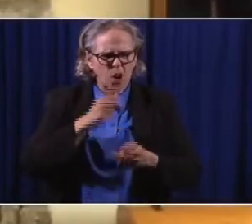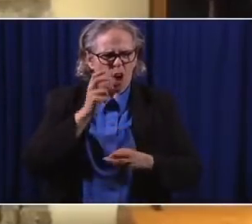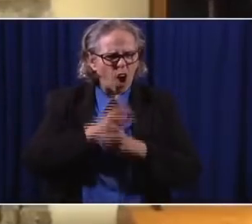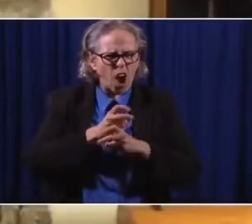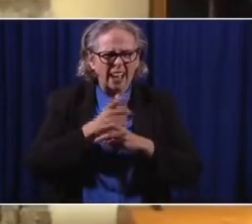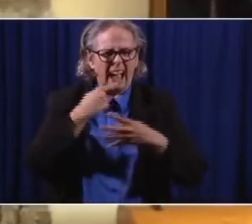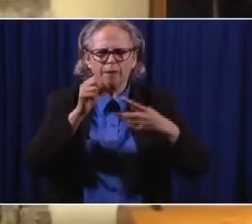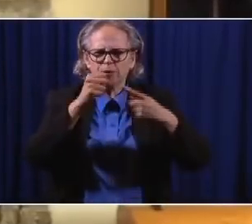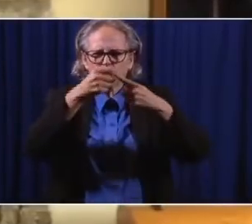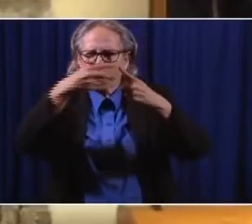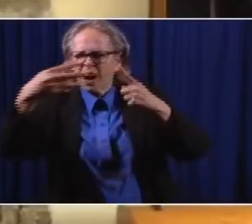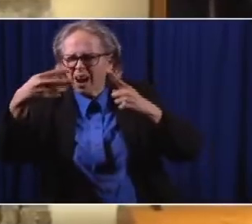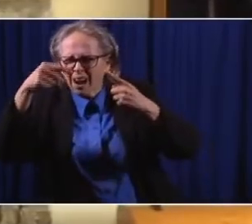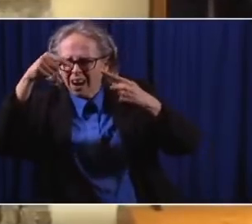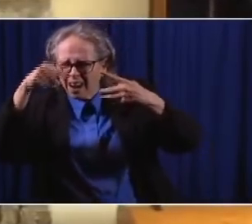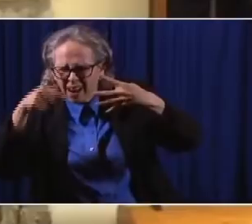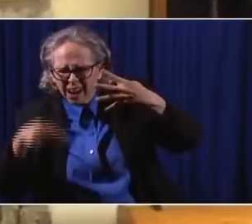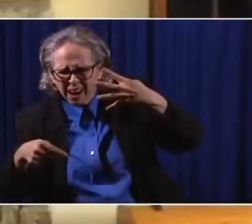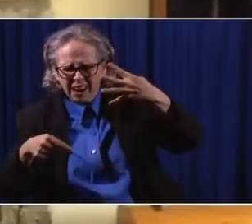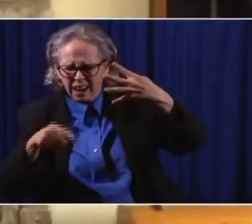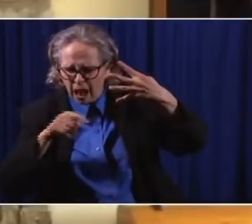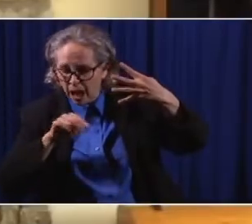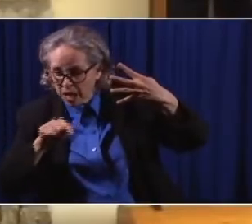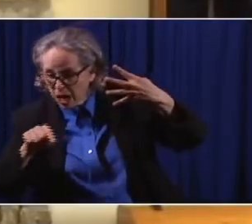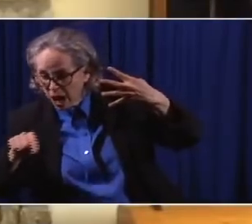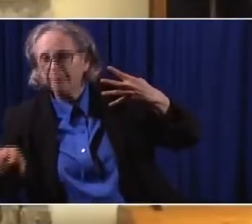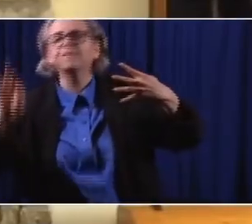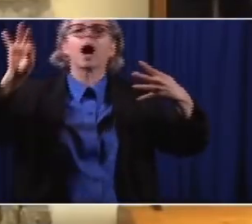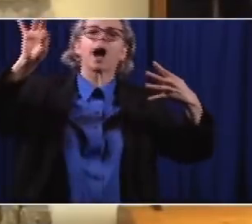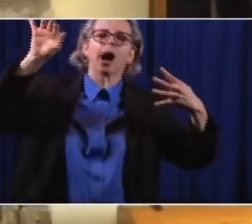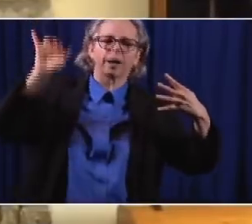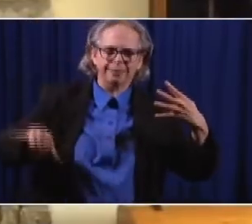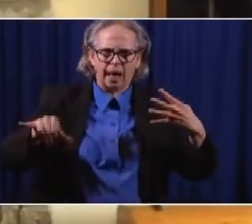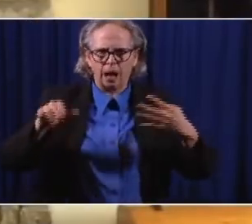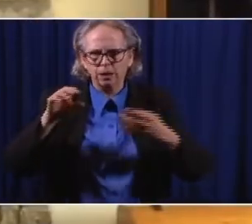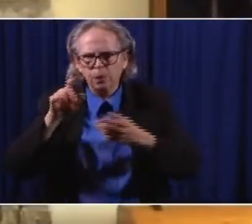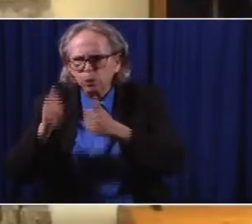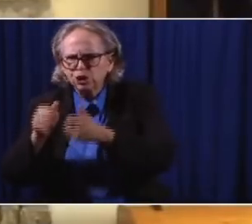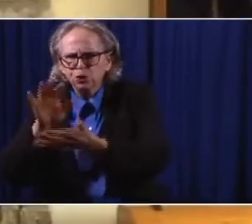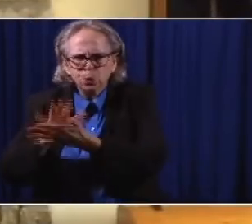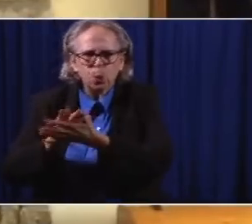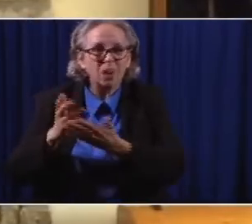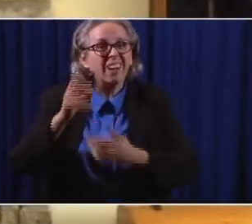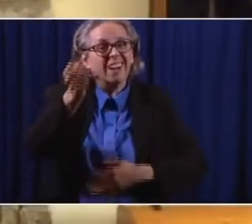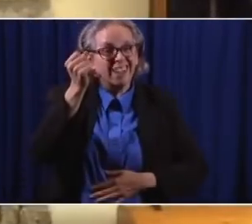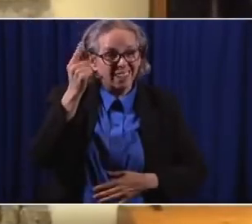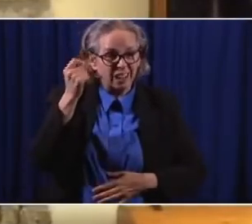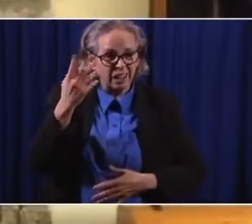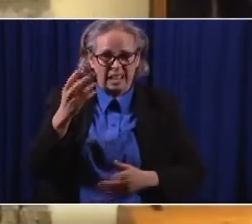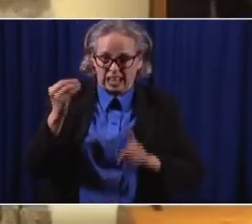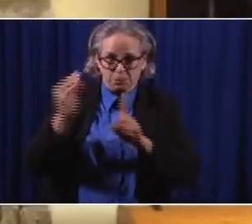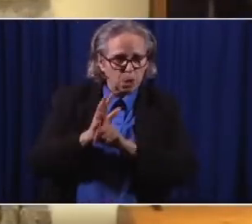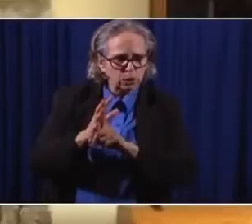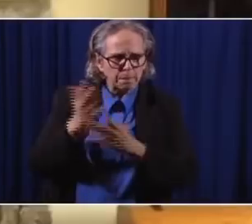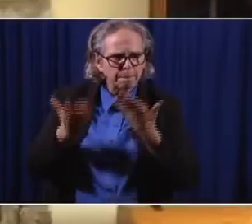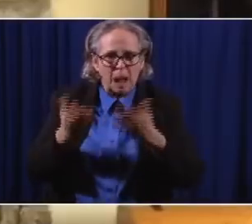It may have been students getting together. It may have been parents having an alternative